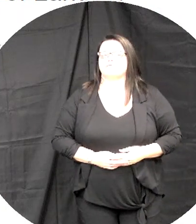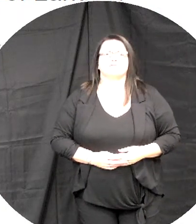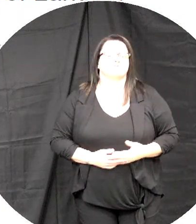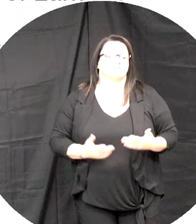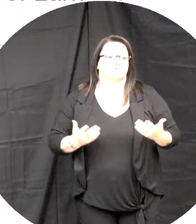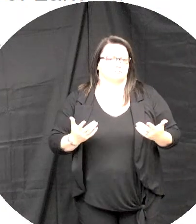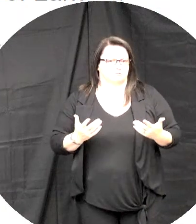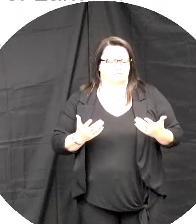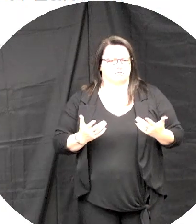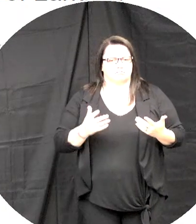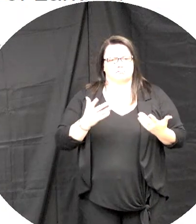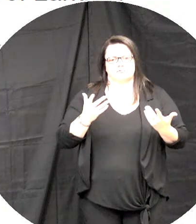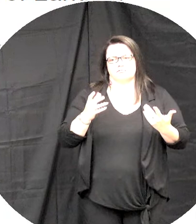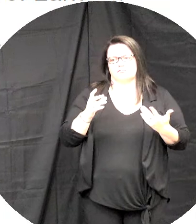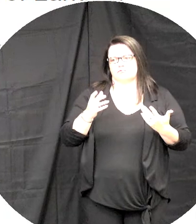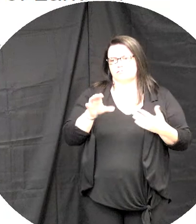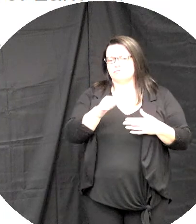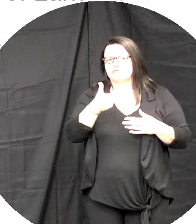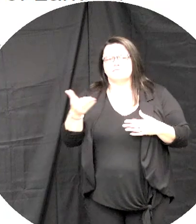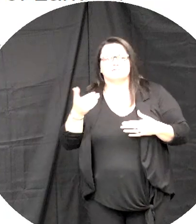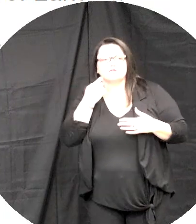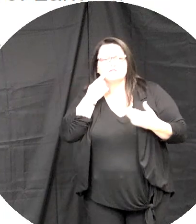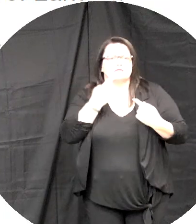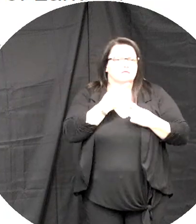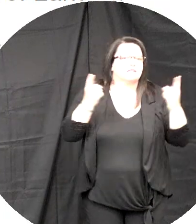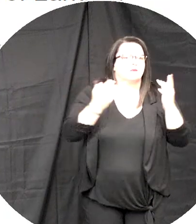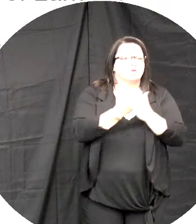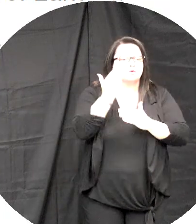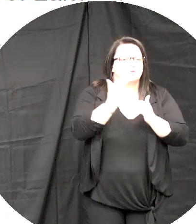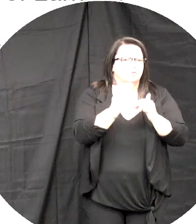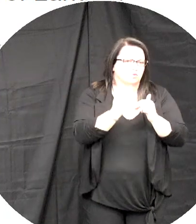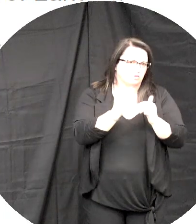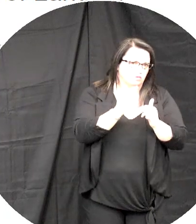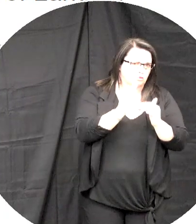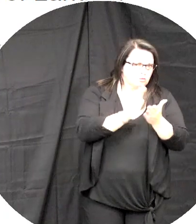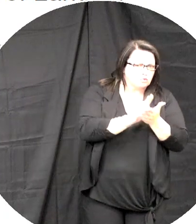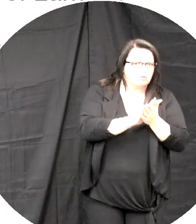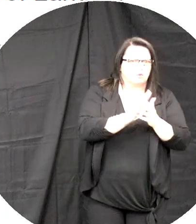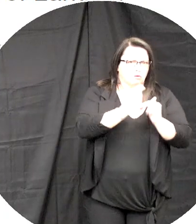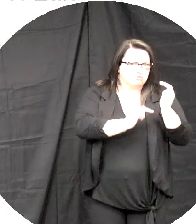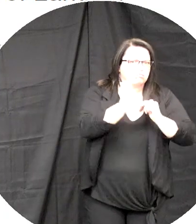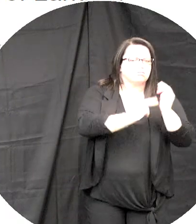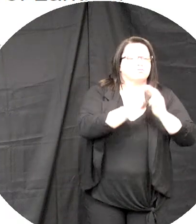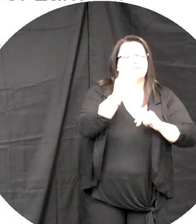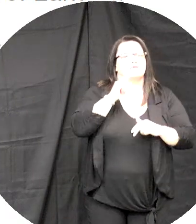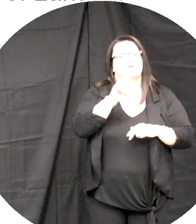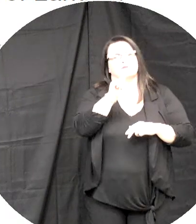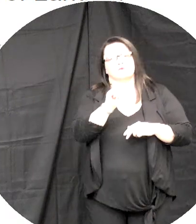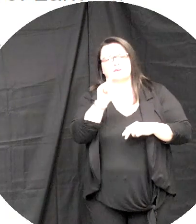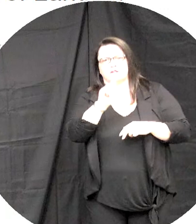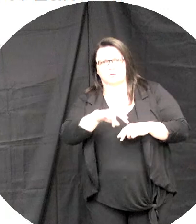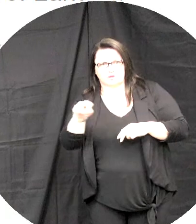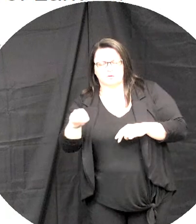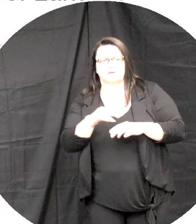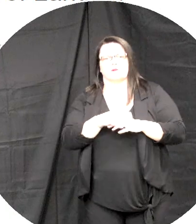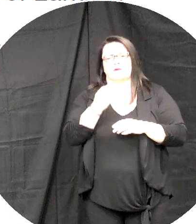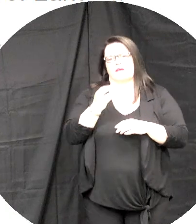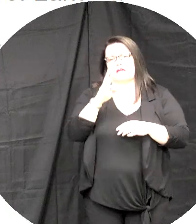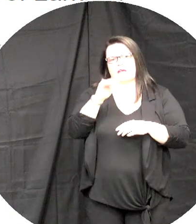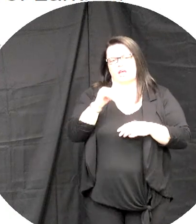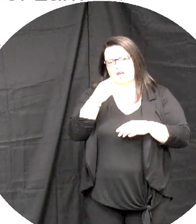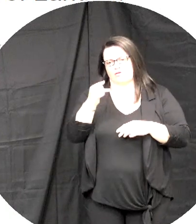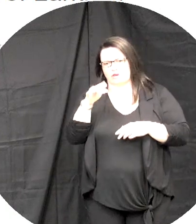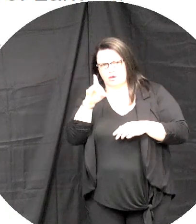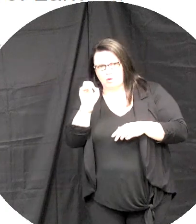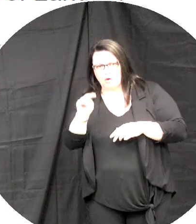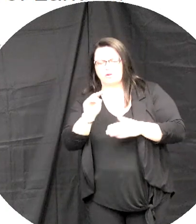infrastructure, the schools that were announced, new school construction for budget 2022, we have Henry Gordon Academy, Cartwright, a school in